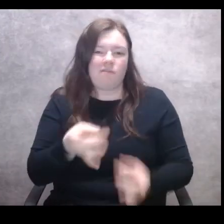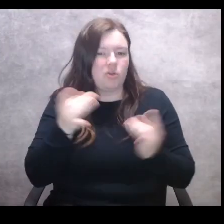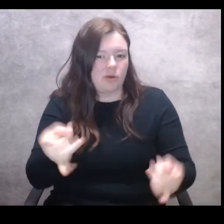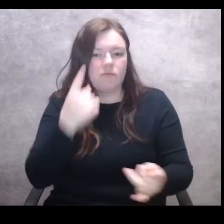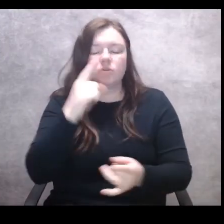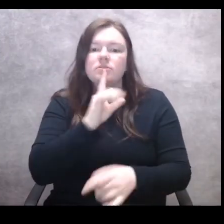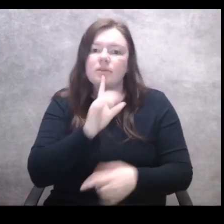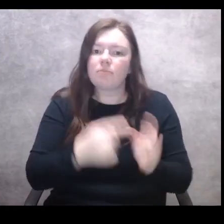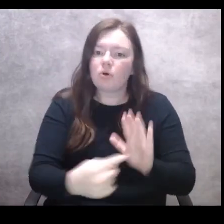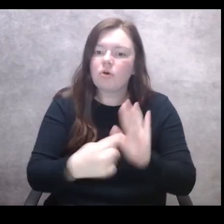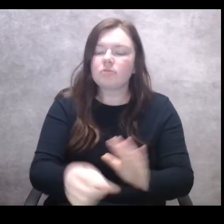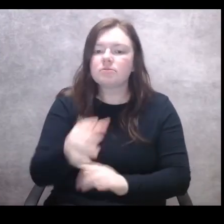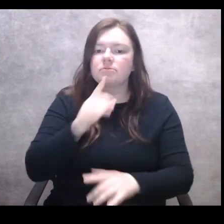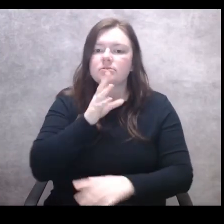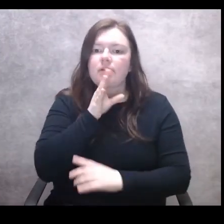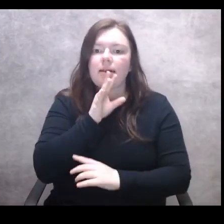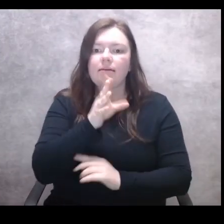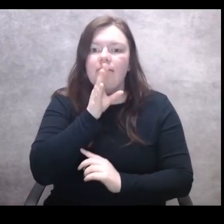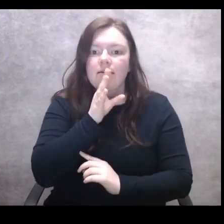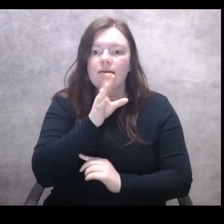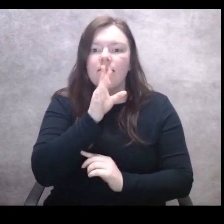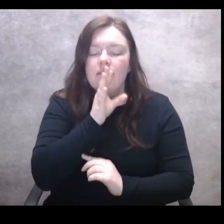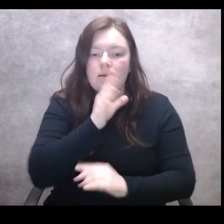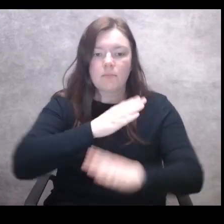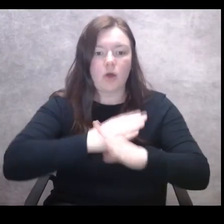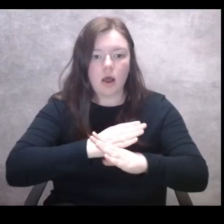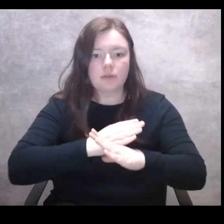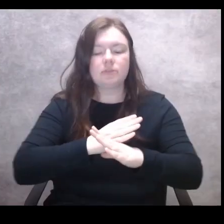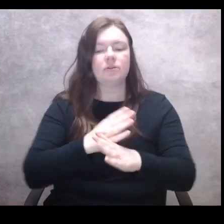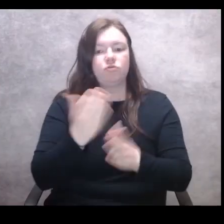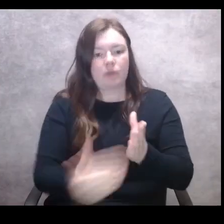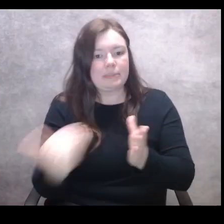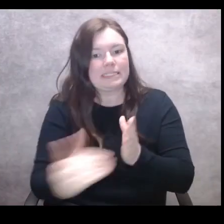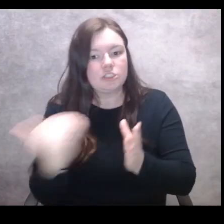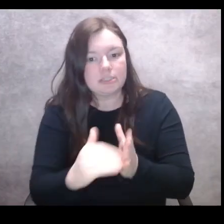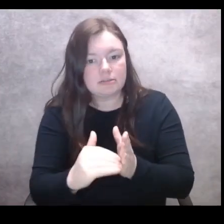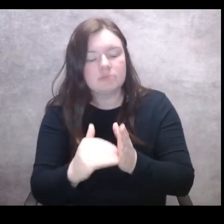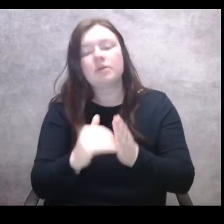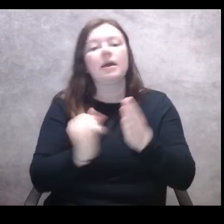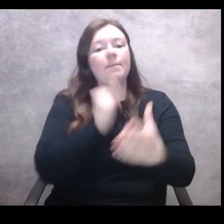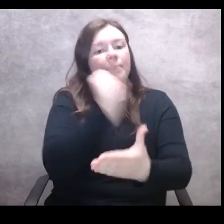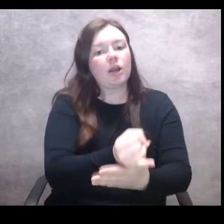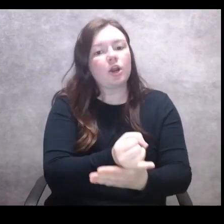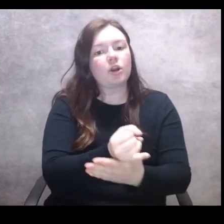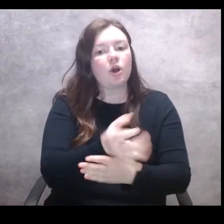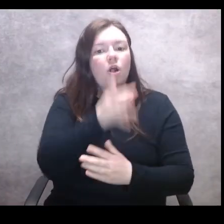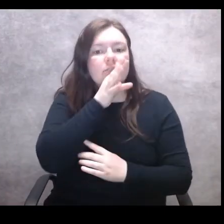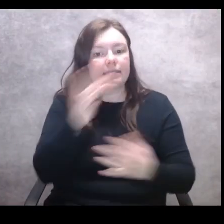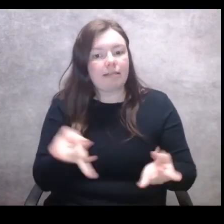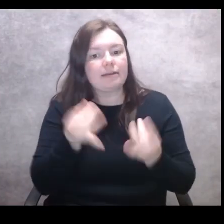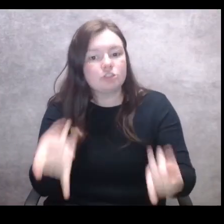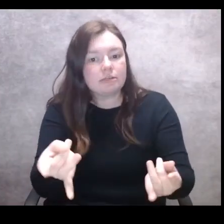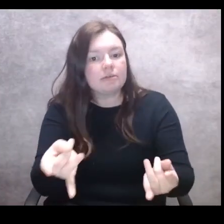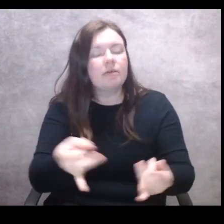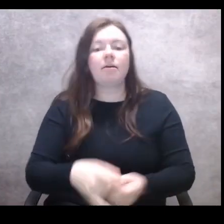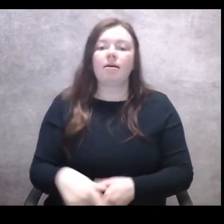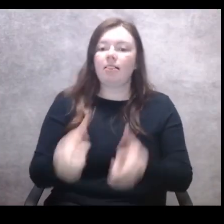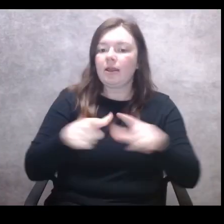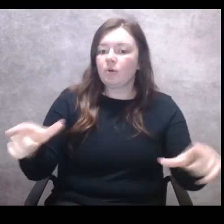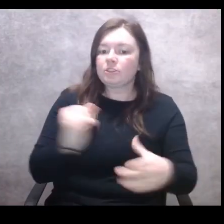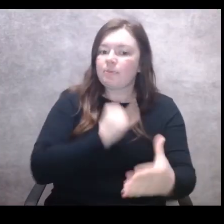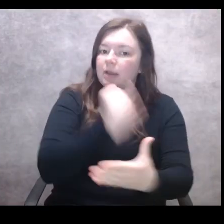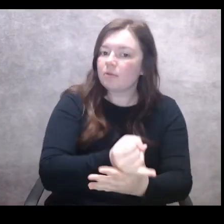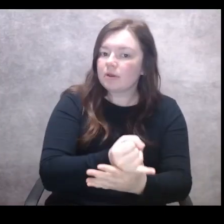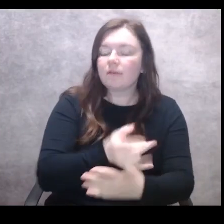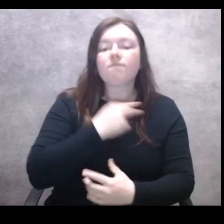disfluencies, like stuttering, blocks, prolongations, or repetitions, impaired articulation, language